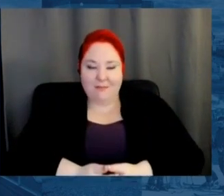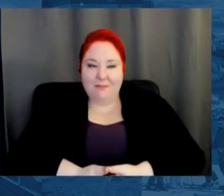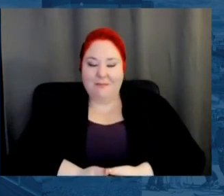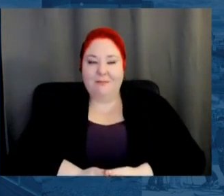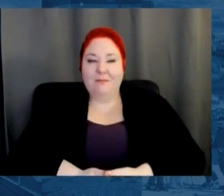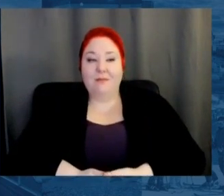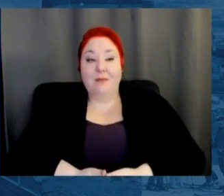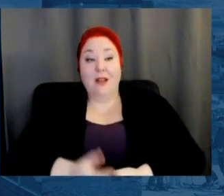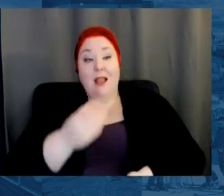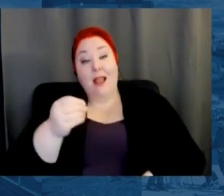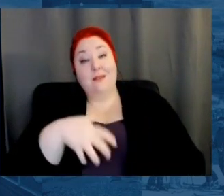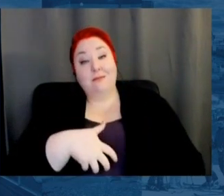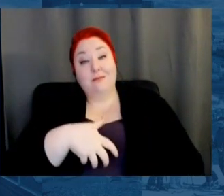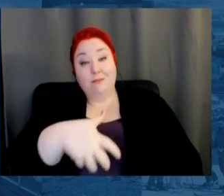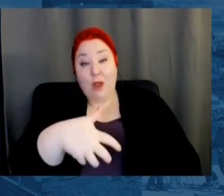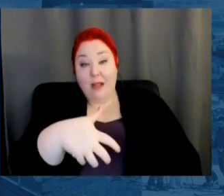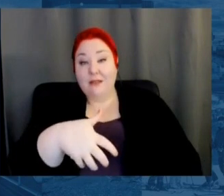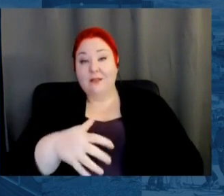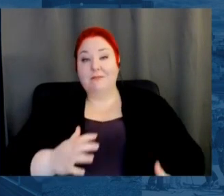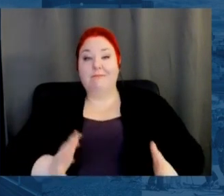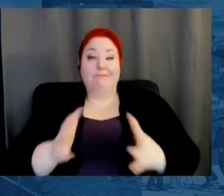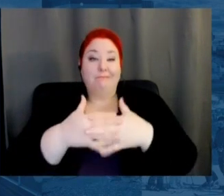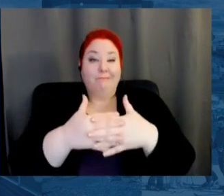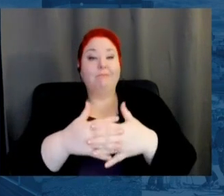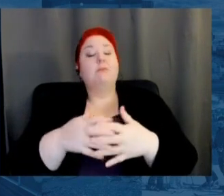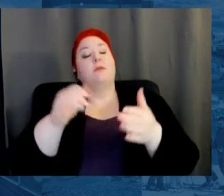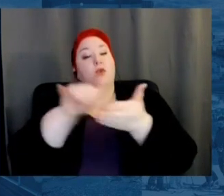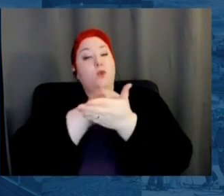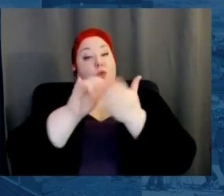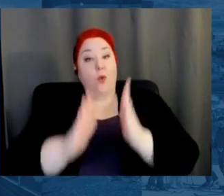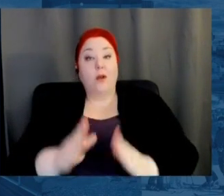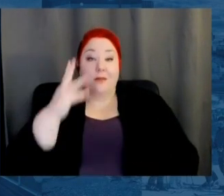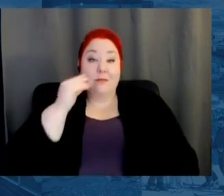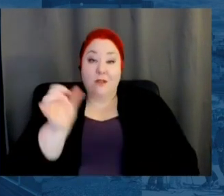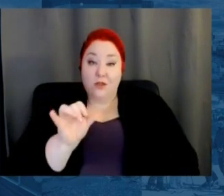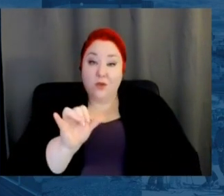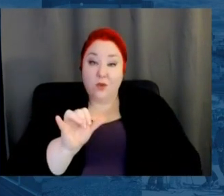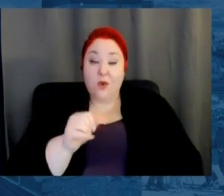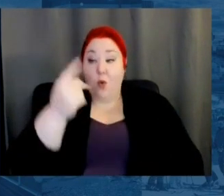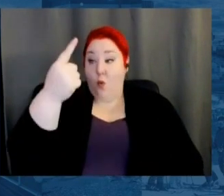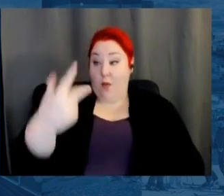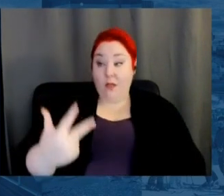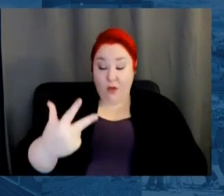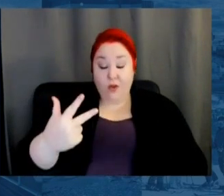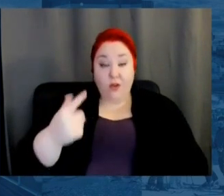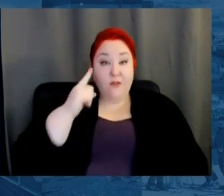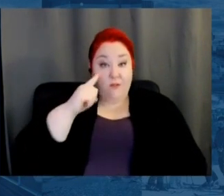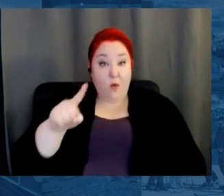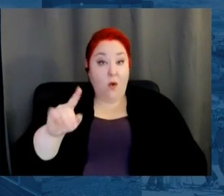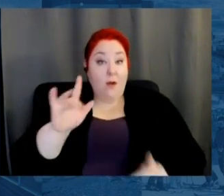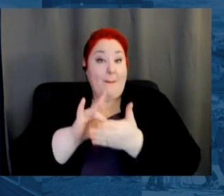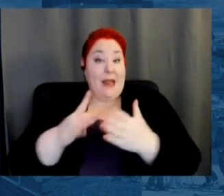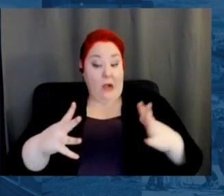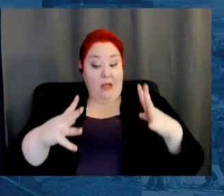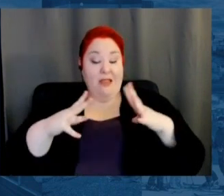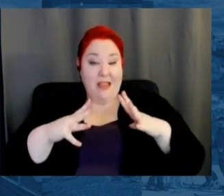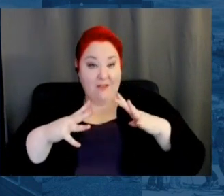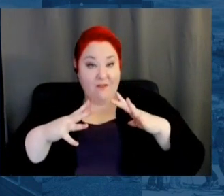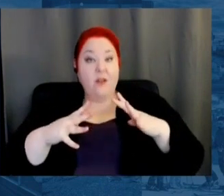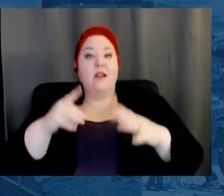pregnant New Yorkers are affected as well. More than 1/3 of medical leave claims are for pregnancy-related